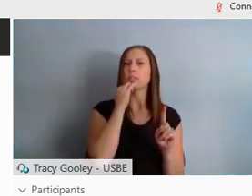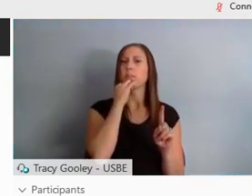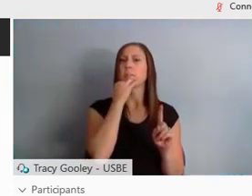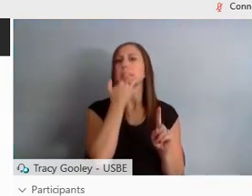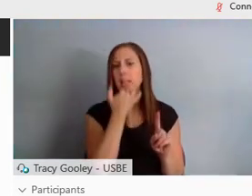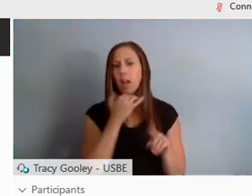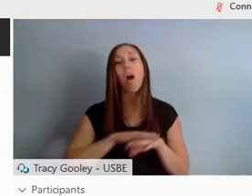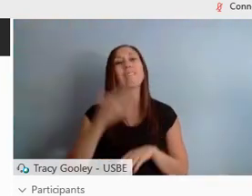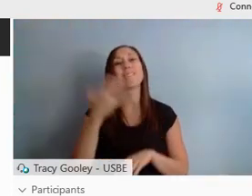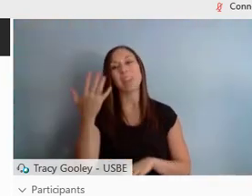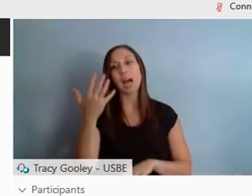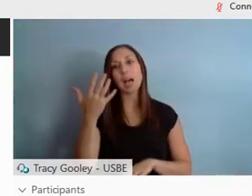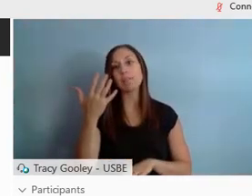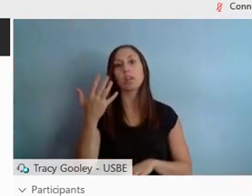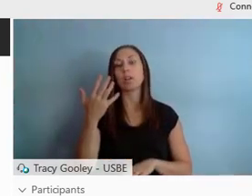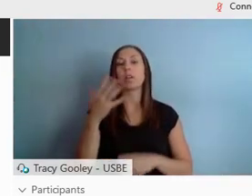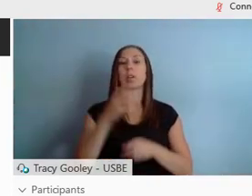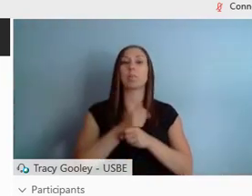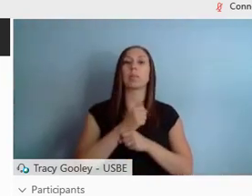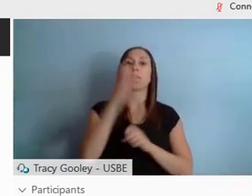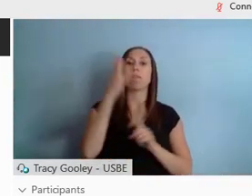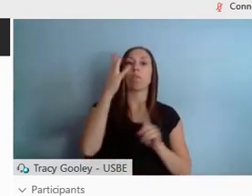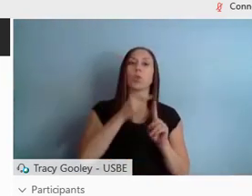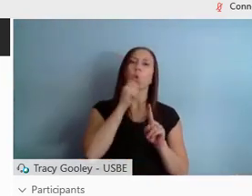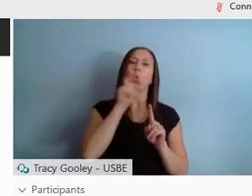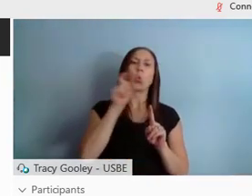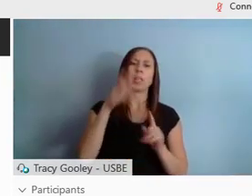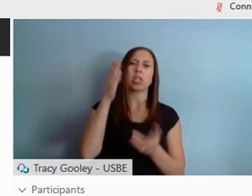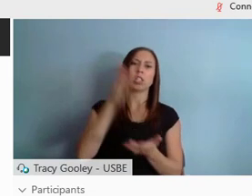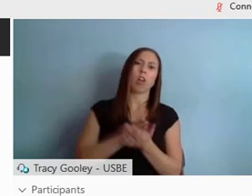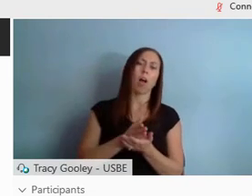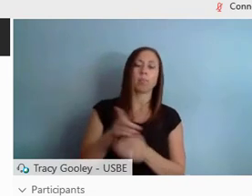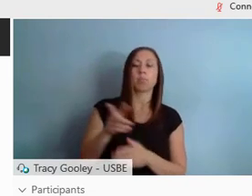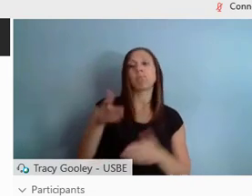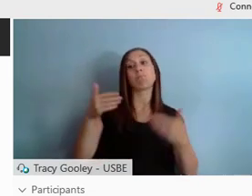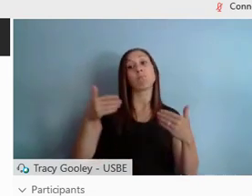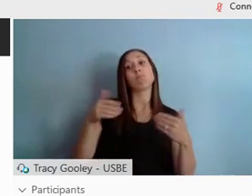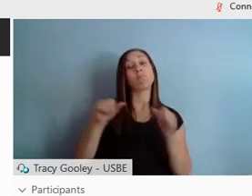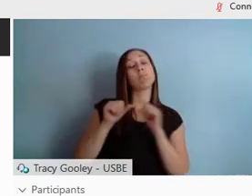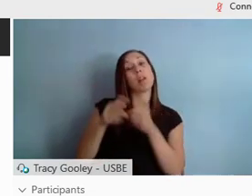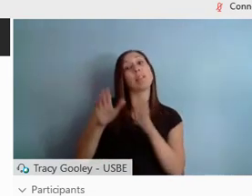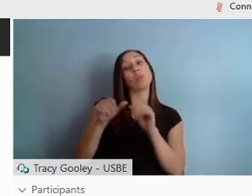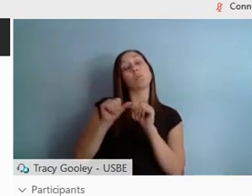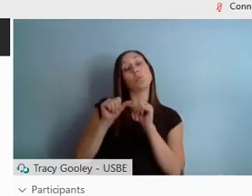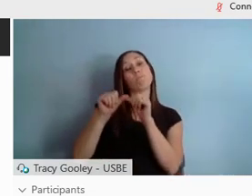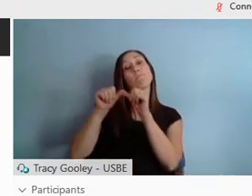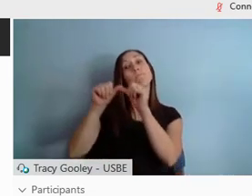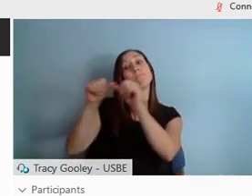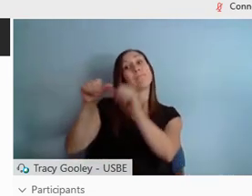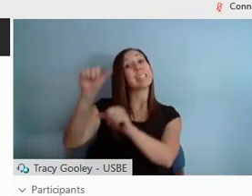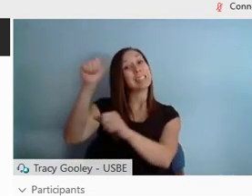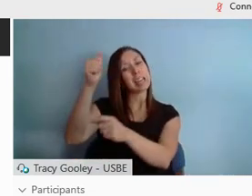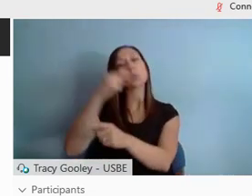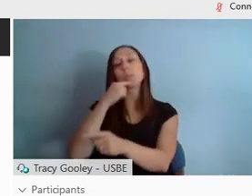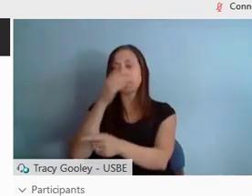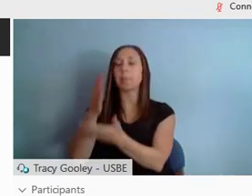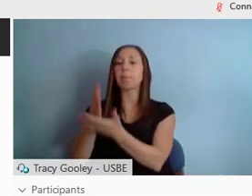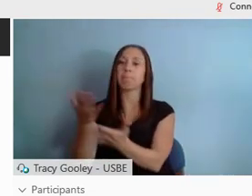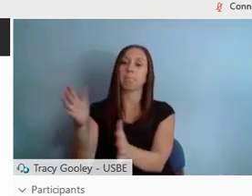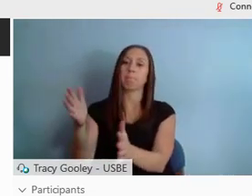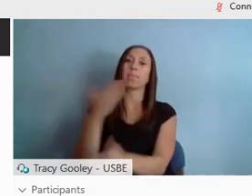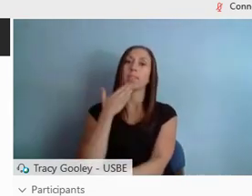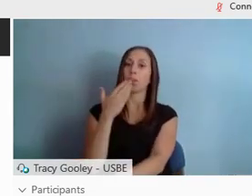happened on 5. You don't need to stop them at their mistake. Let them keep going up till 10, and at 10 is when you would stop